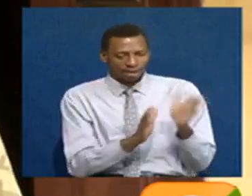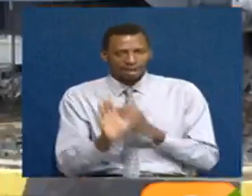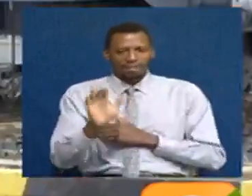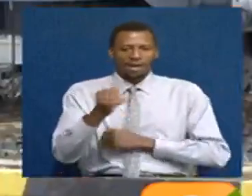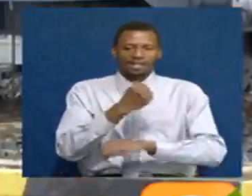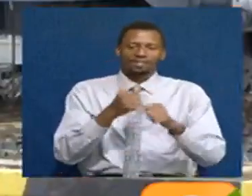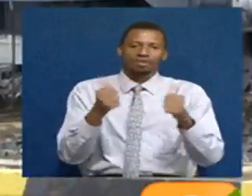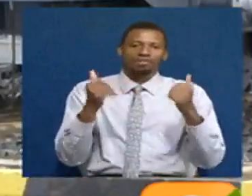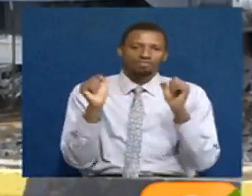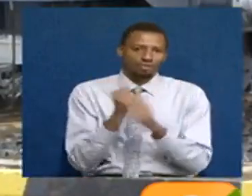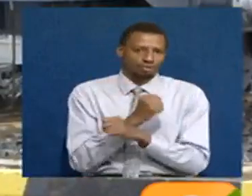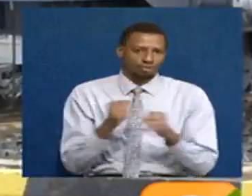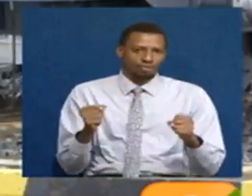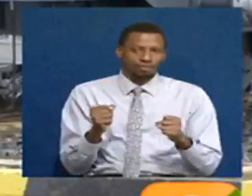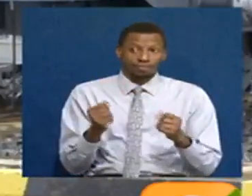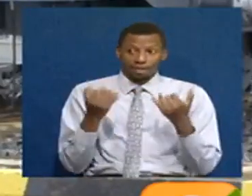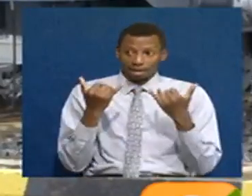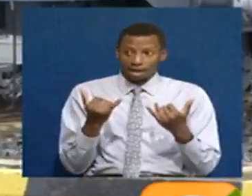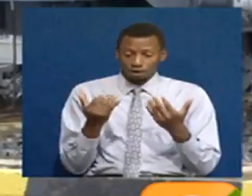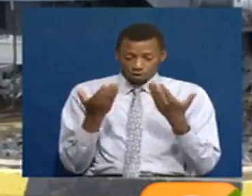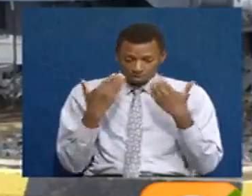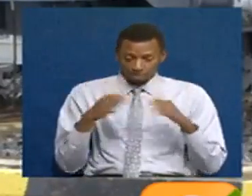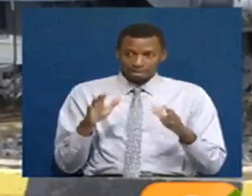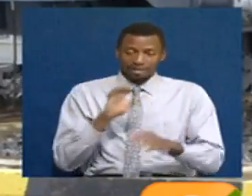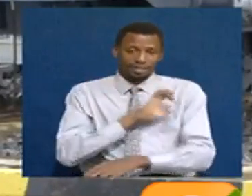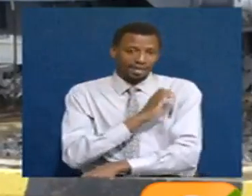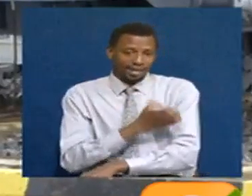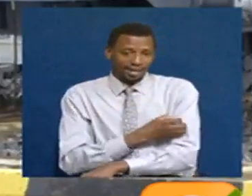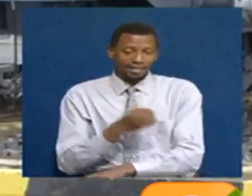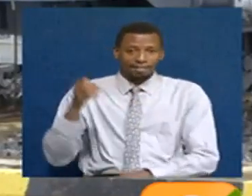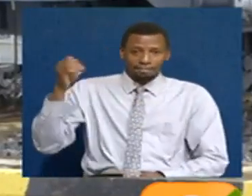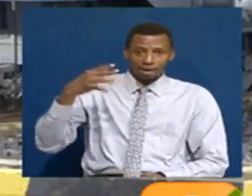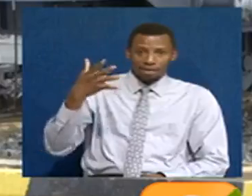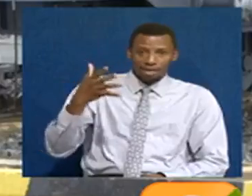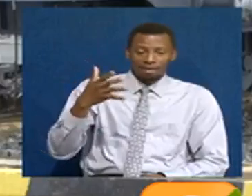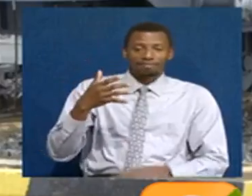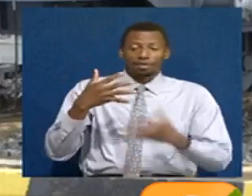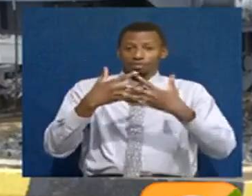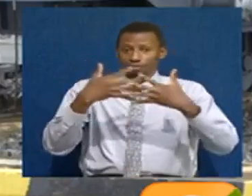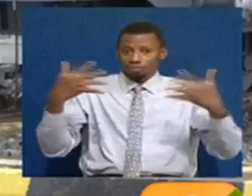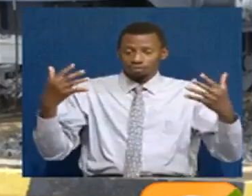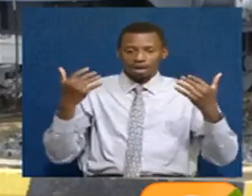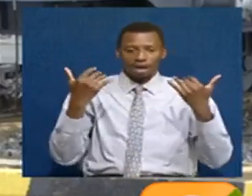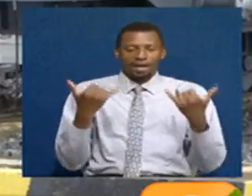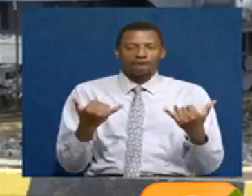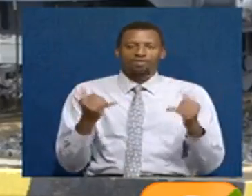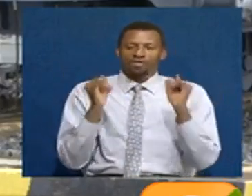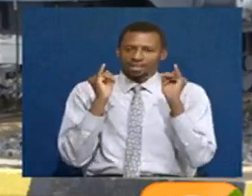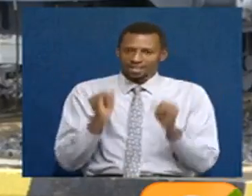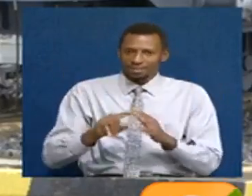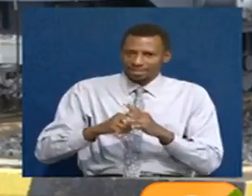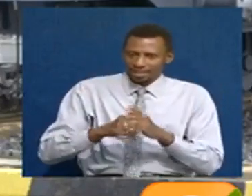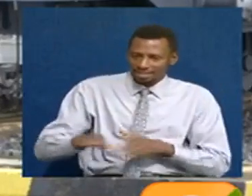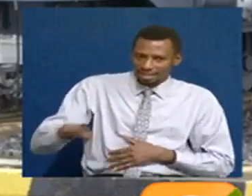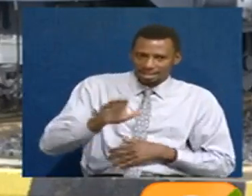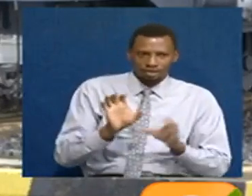activities. The completion and energizing of the Sultan Hamud Loitoktok line has brought with it a new dawn for the local community